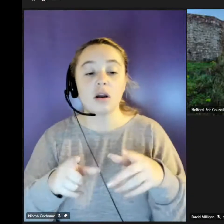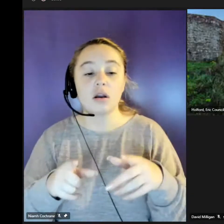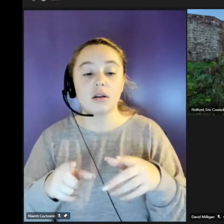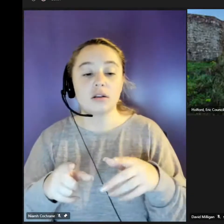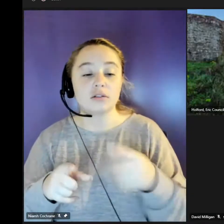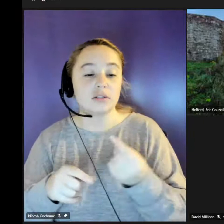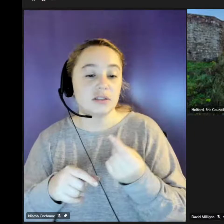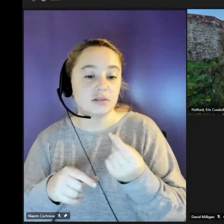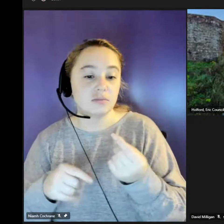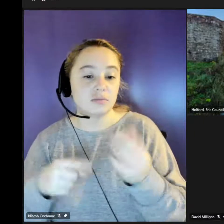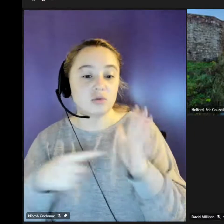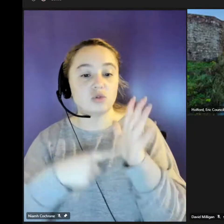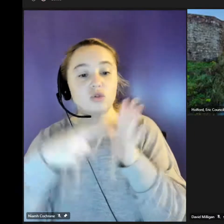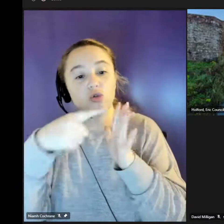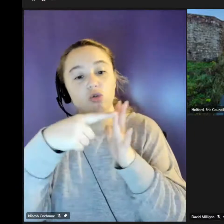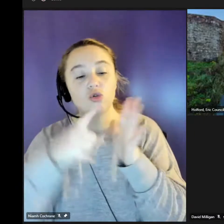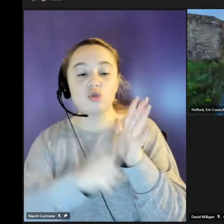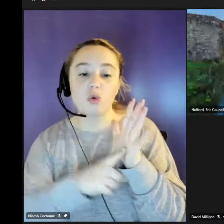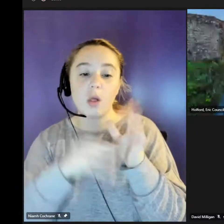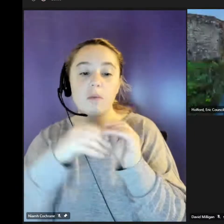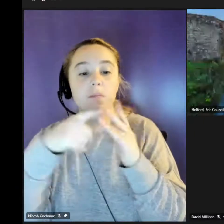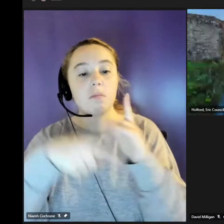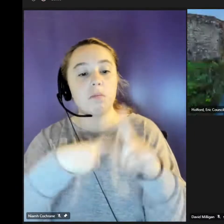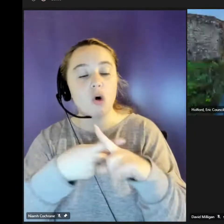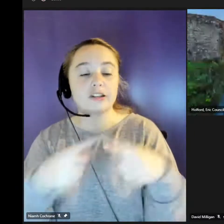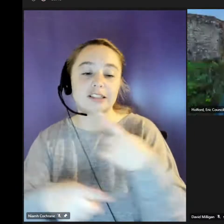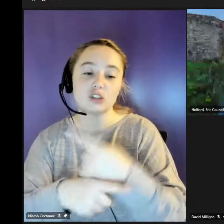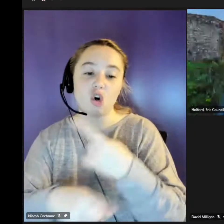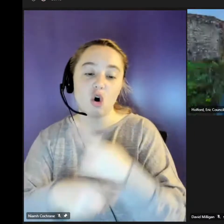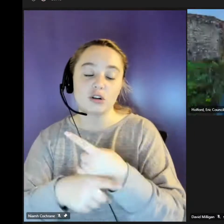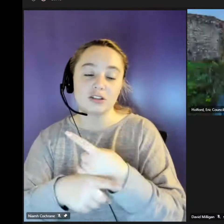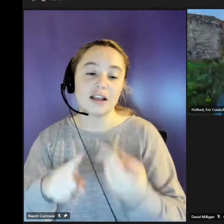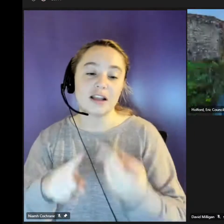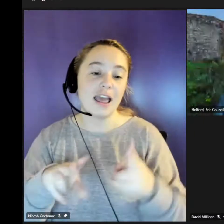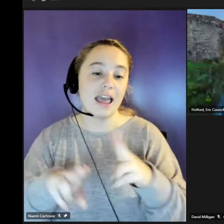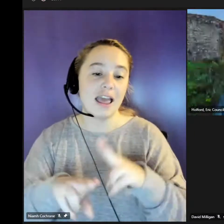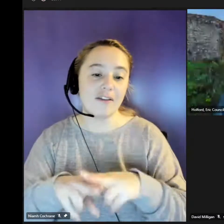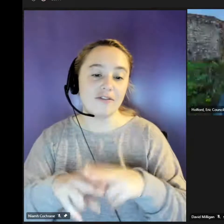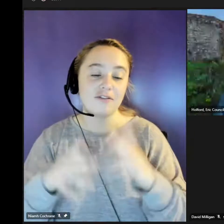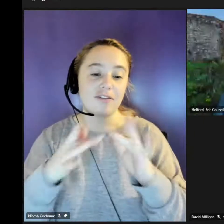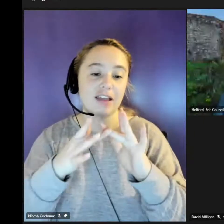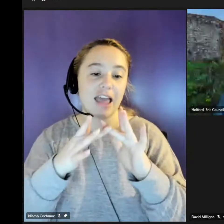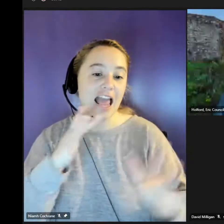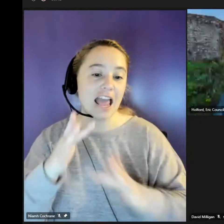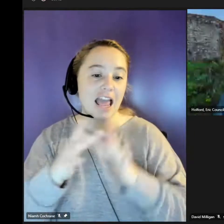some toolbox talks to those employees who don't have access to the intranet.